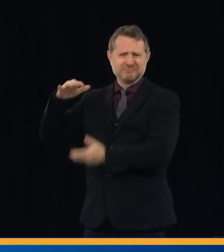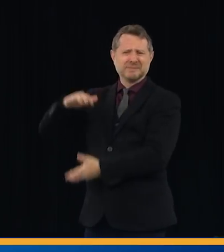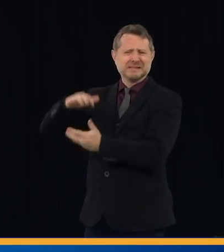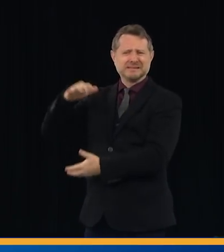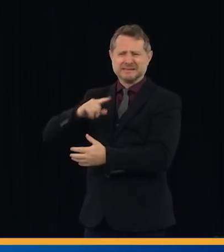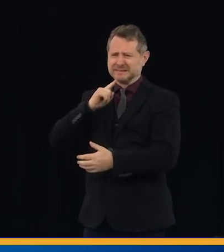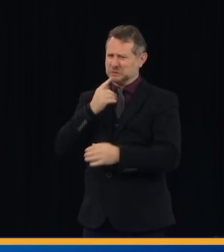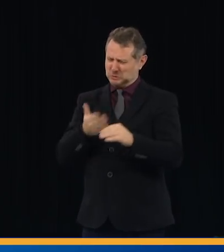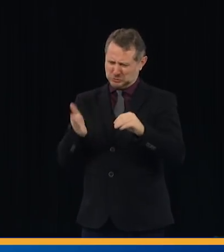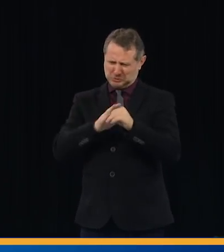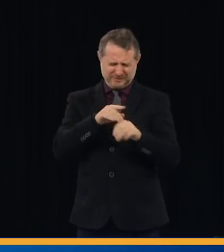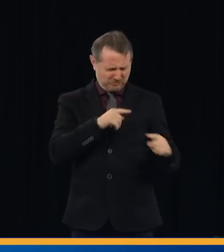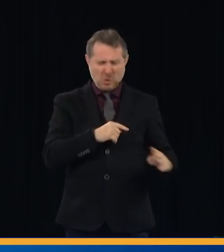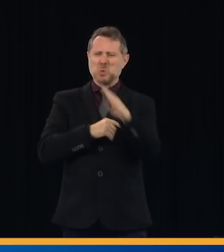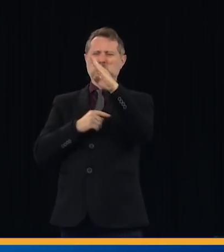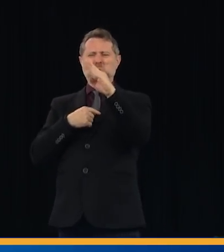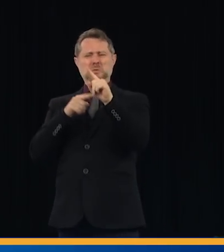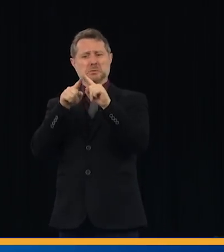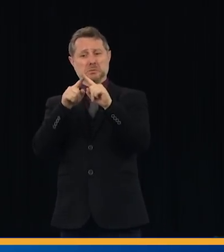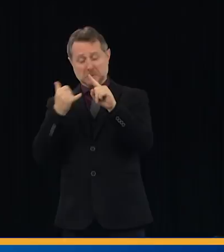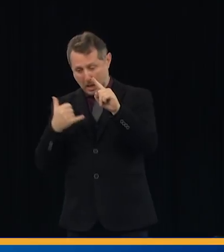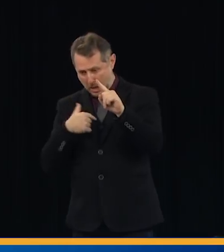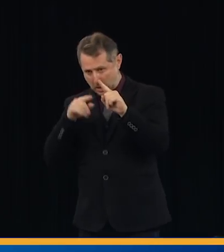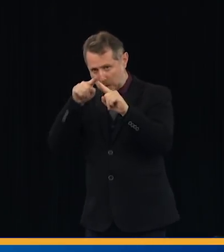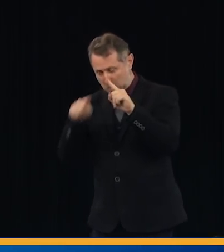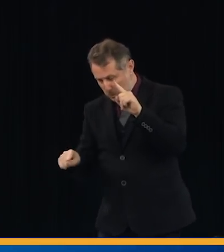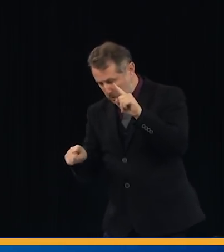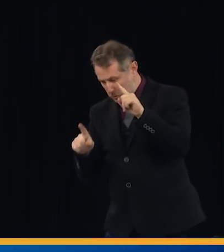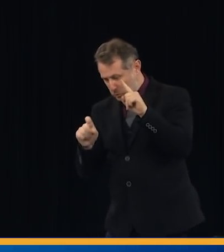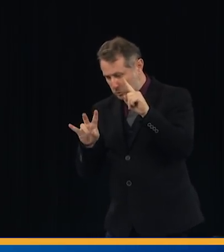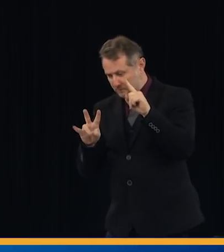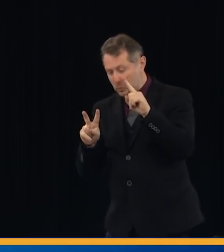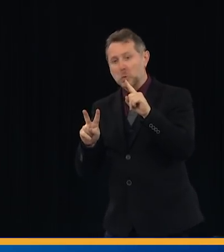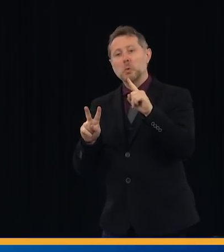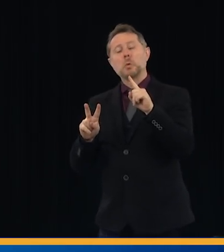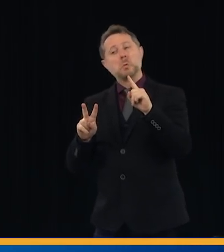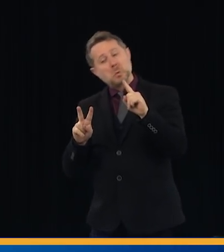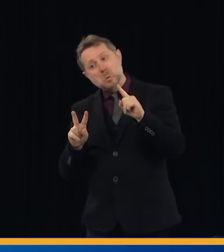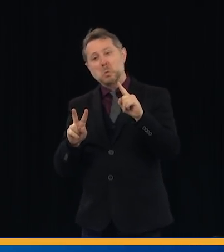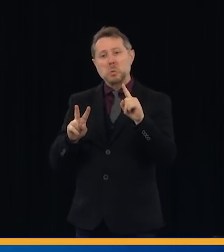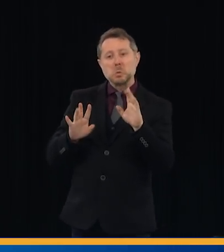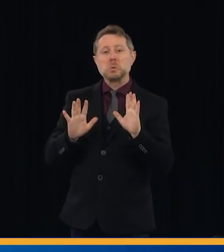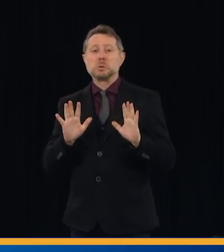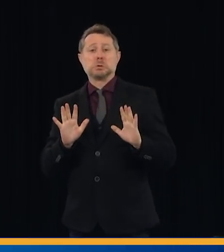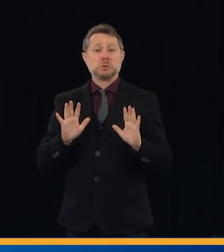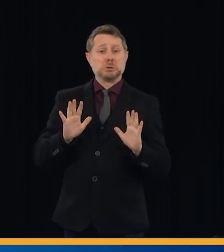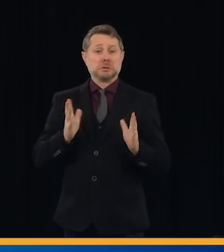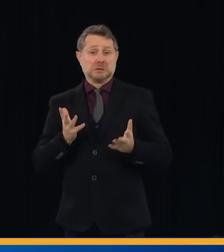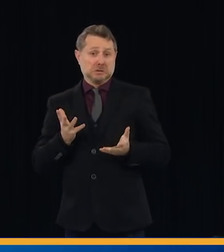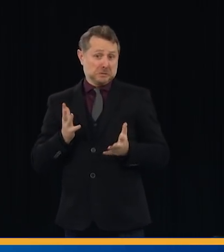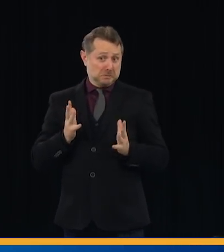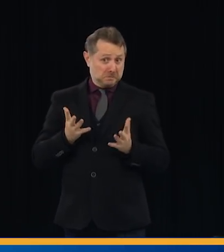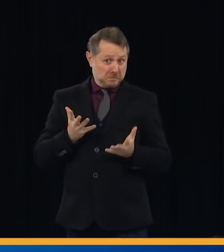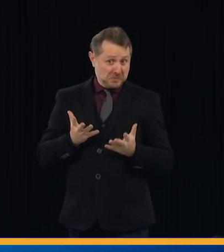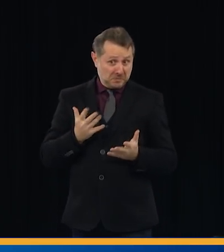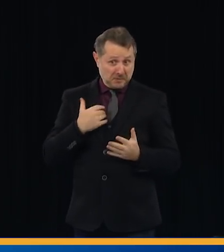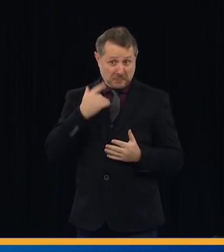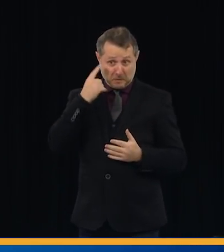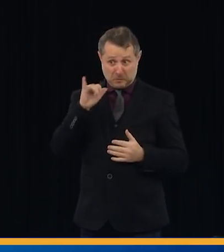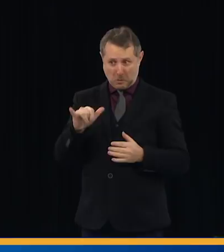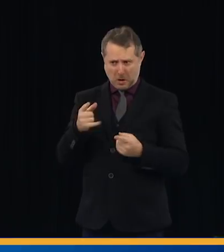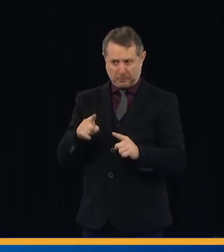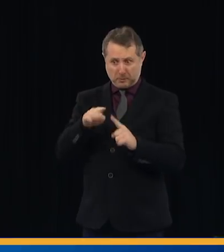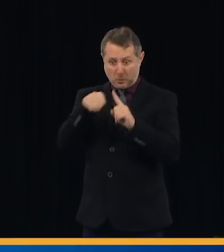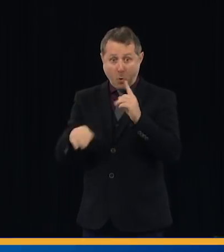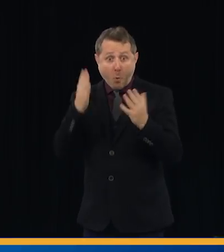leap. The 172 may be a correction from the 374. I don't like to look at the data